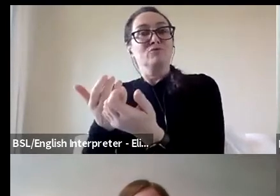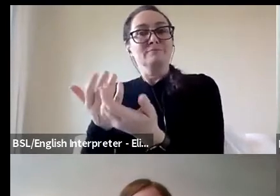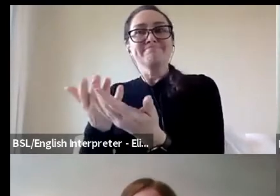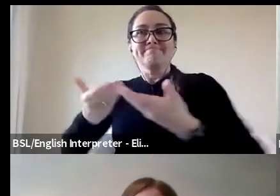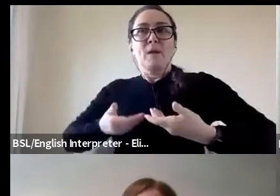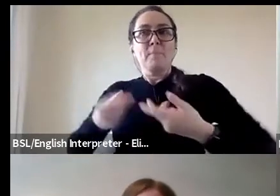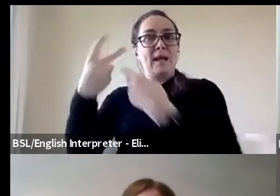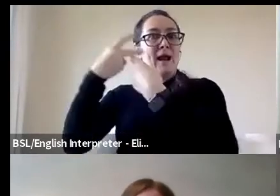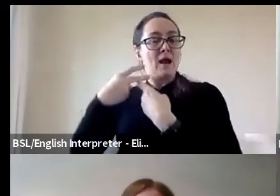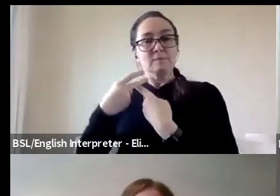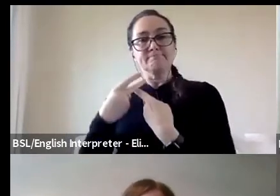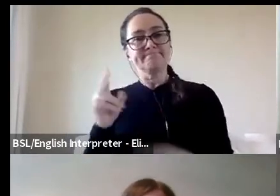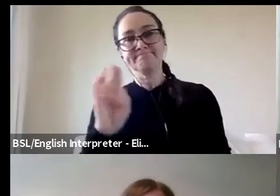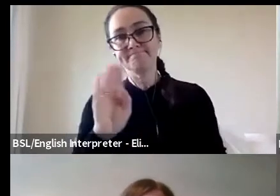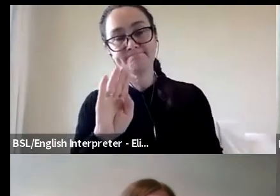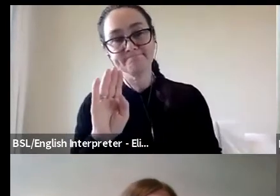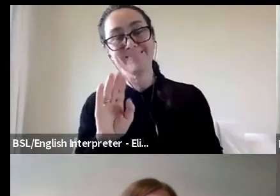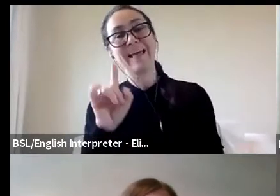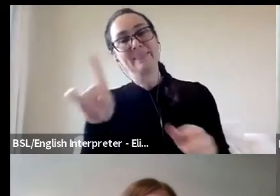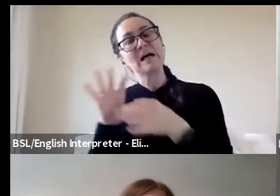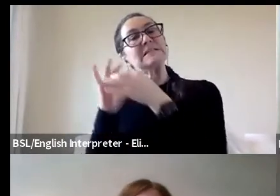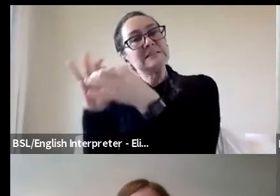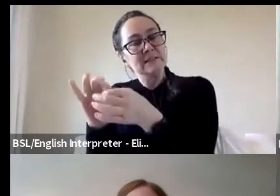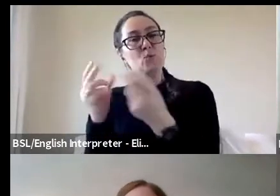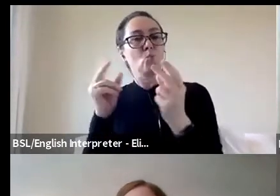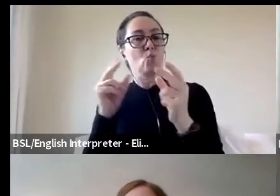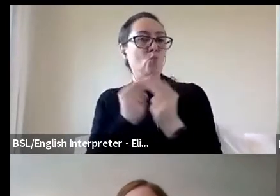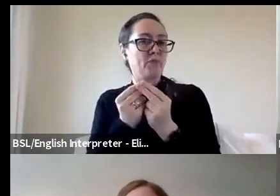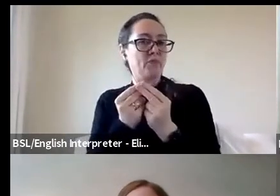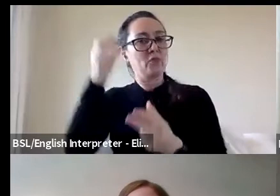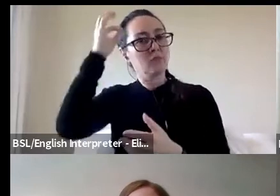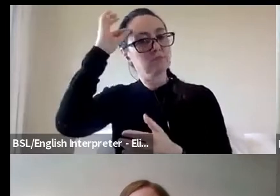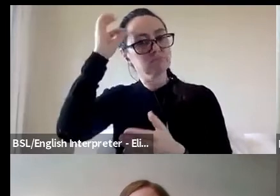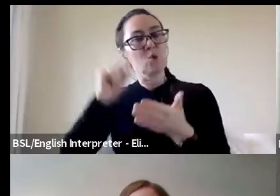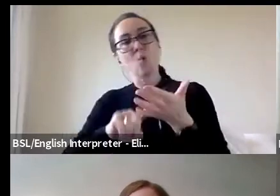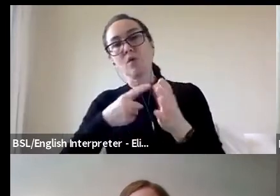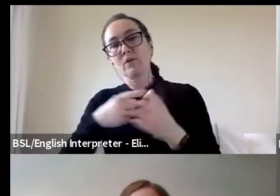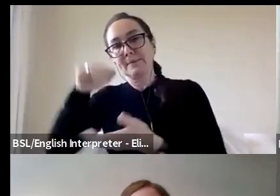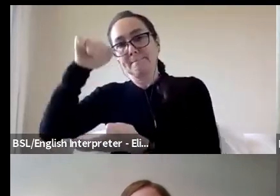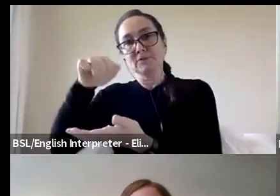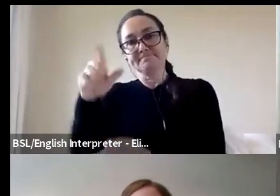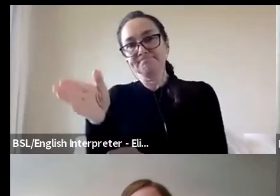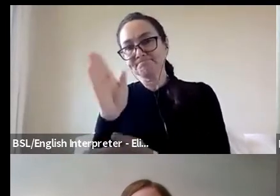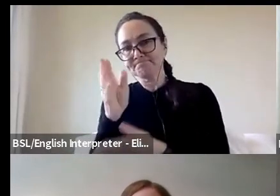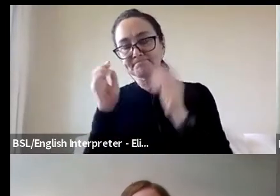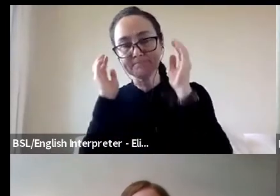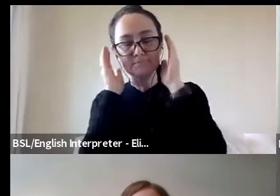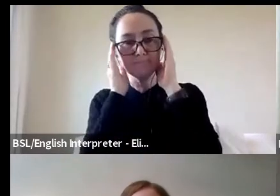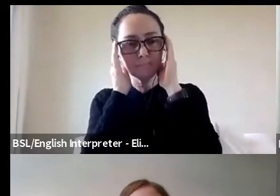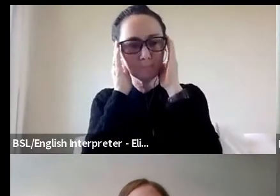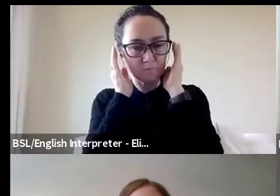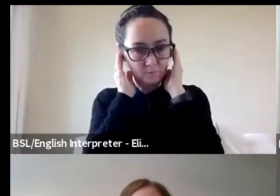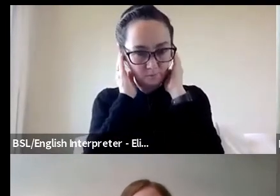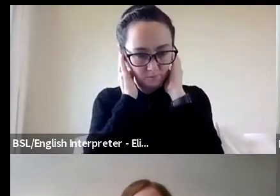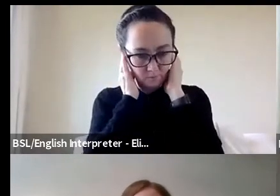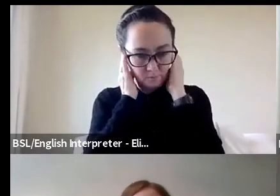that comes into the wider issue of local authority budgets and things. In terms of